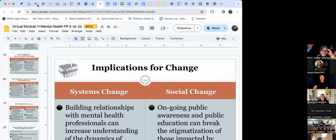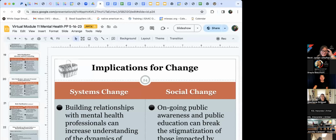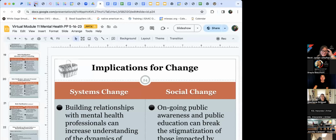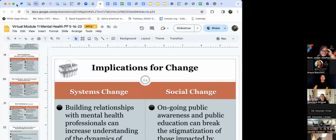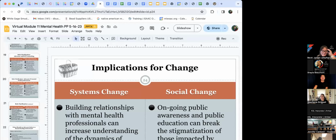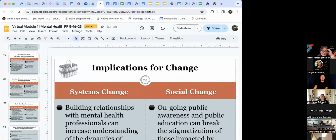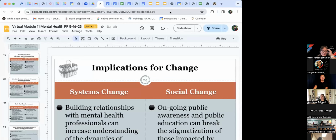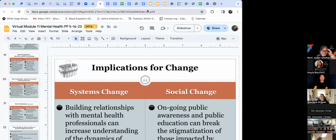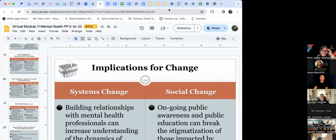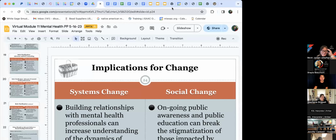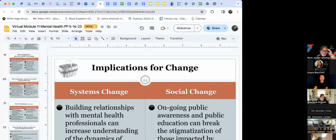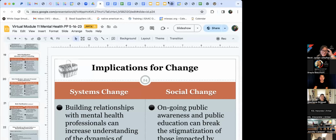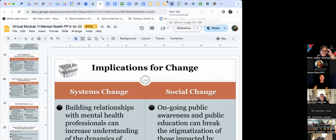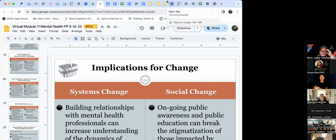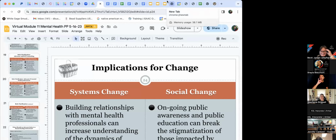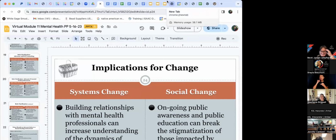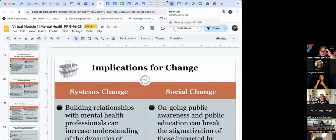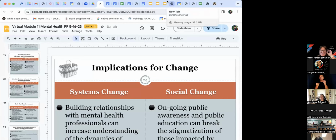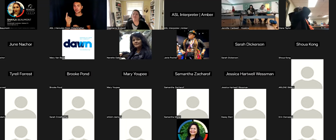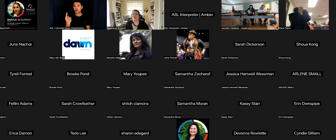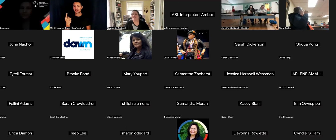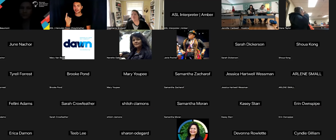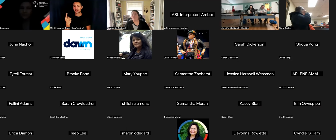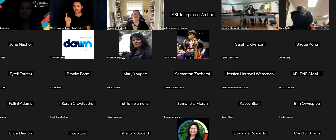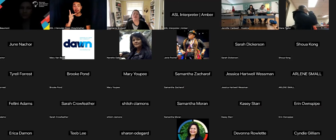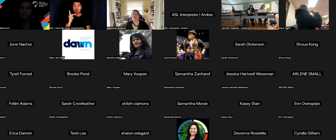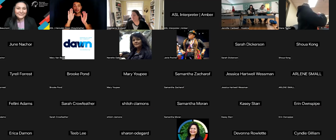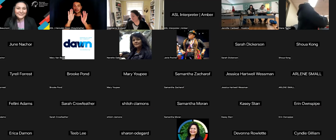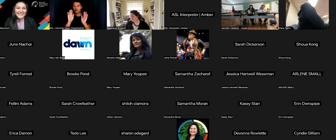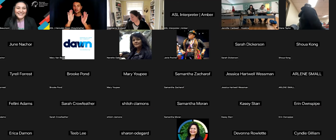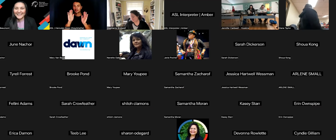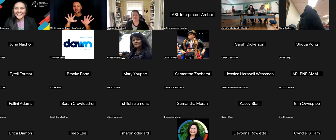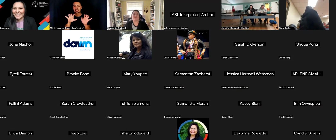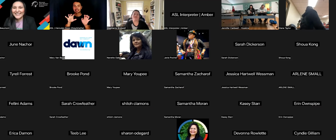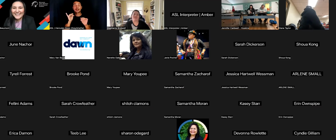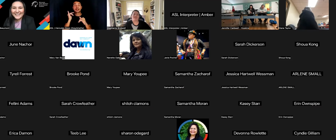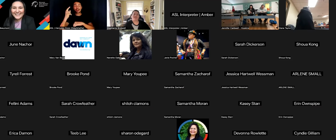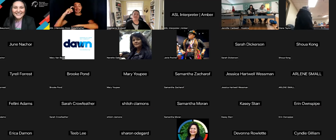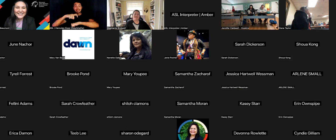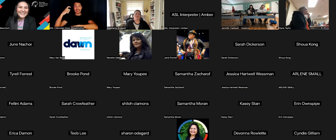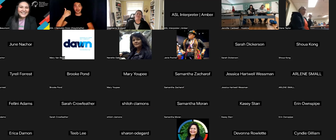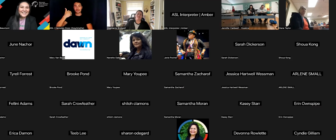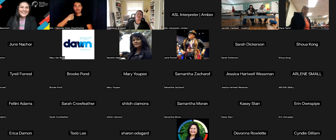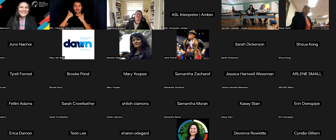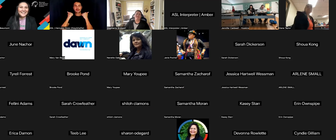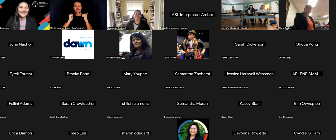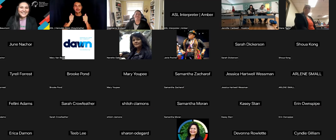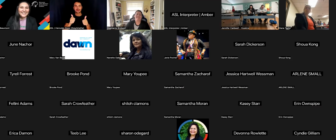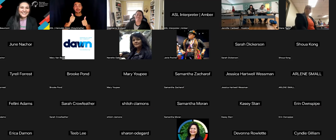Yeah, I think that's the last one. Perfect. Yay, right on time.